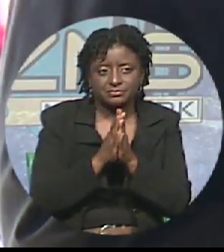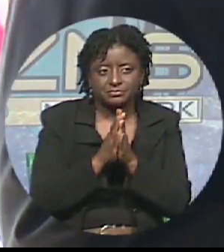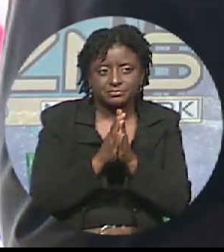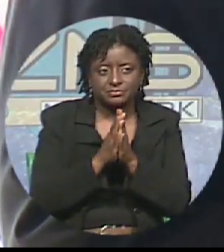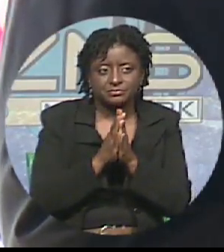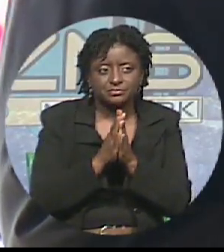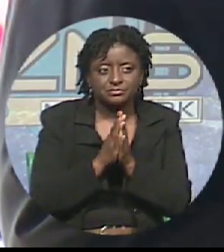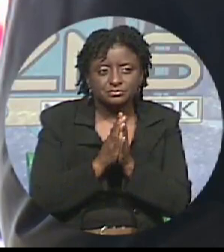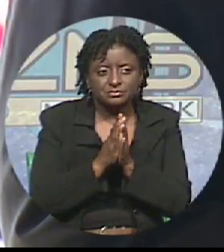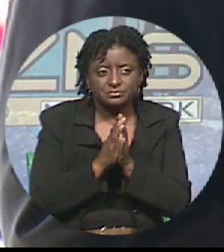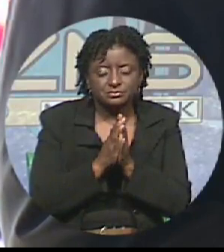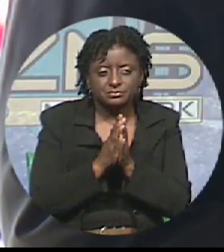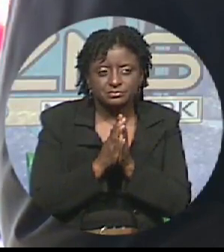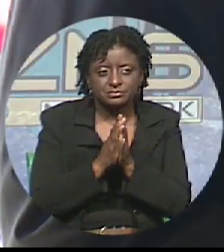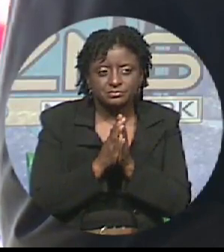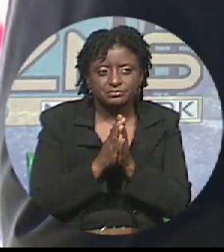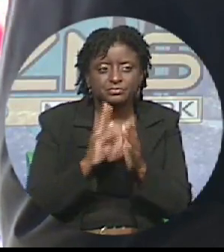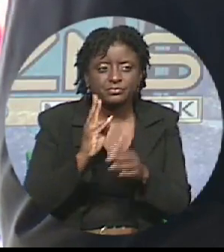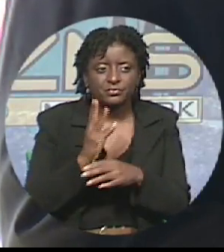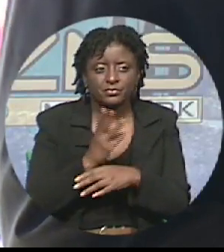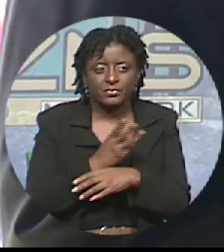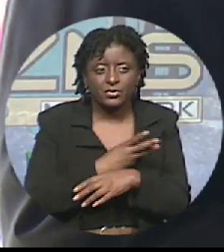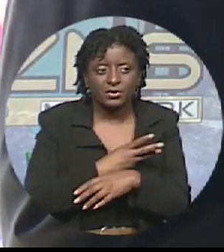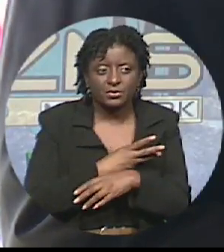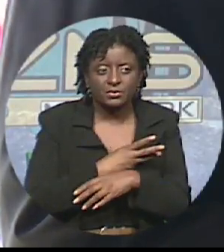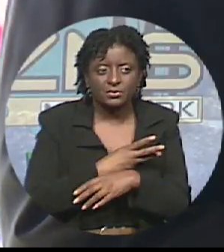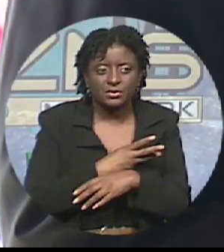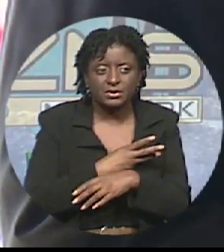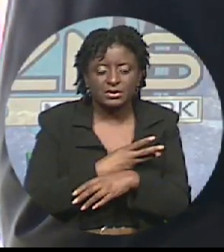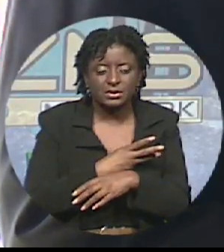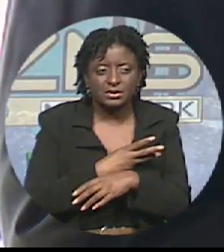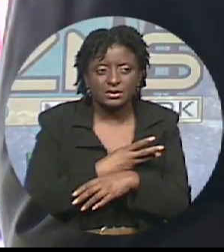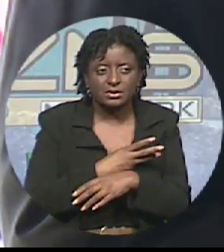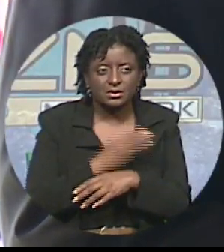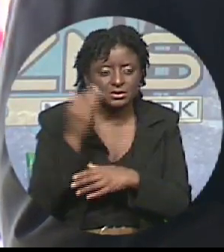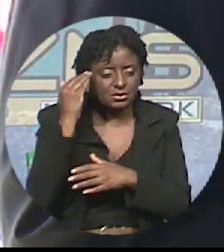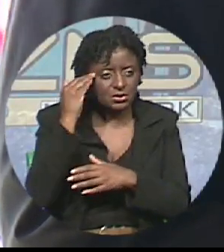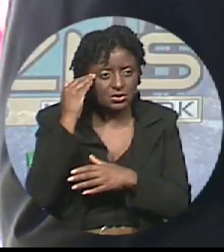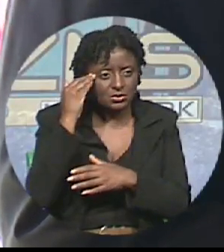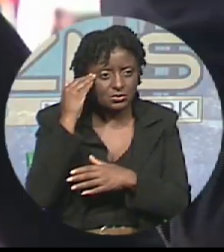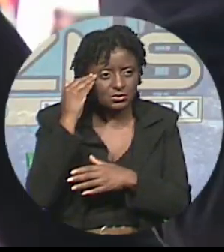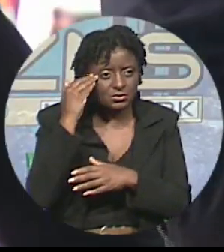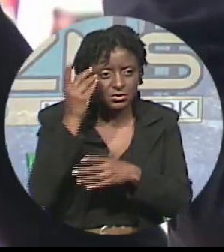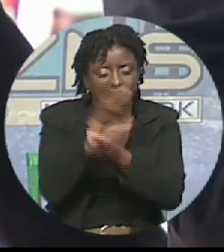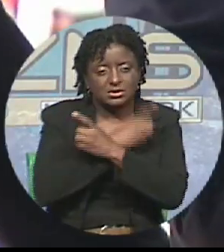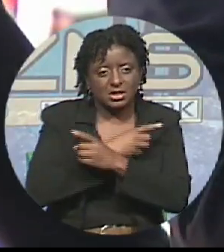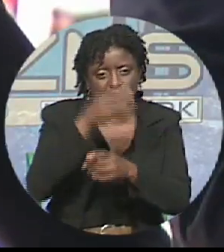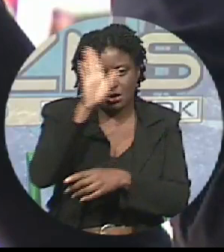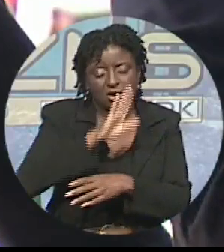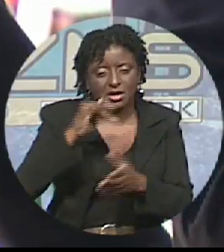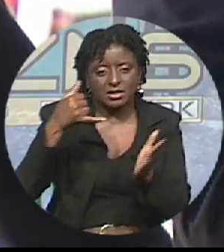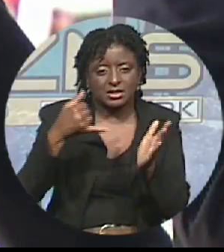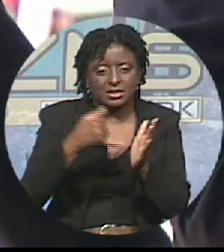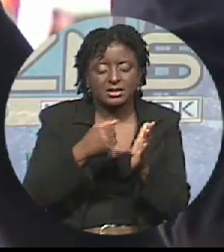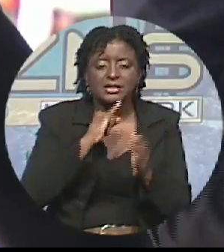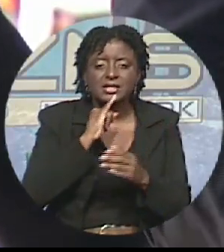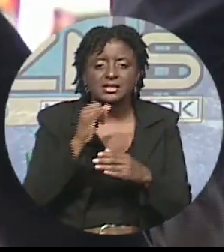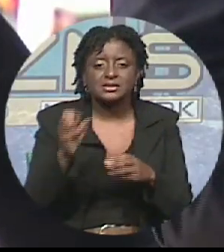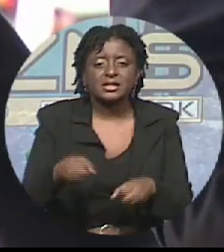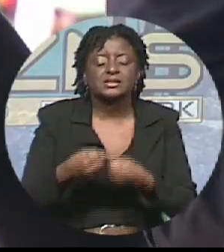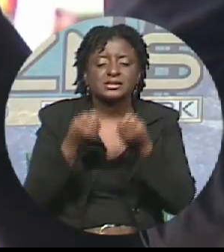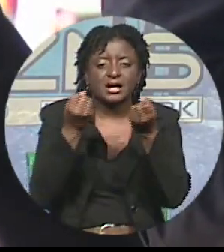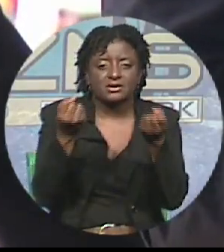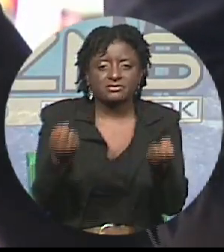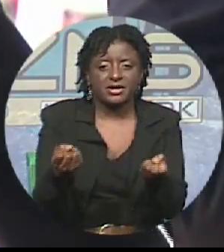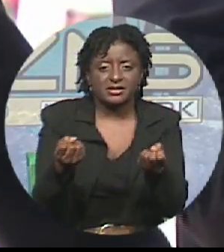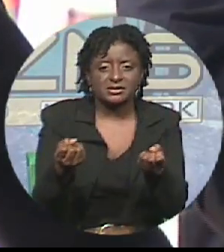ministry. We take note today, God, that it is a sacrifice. Your presence is here. Your Holy